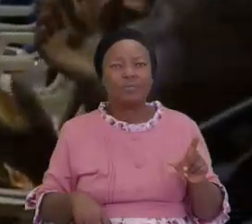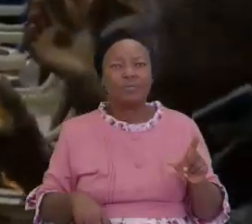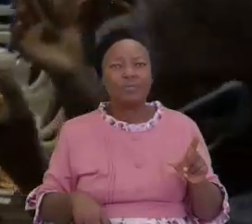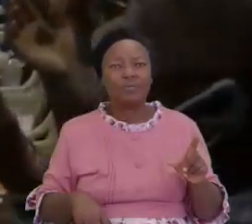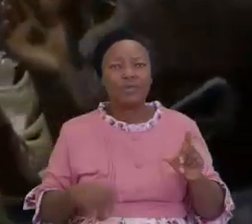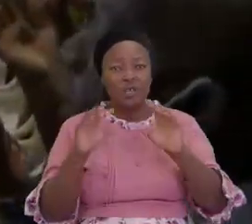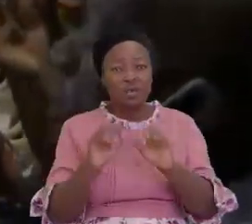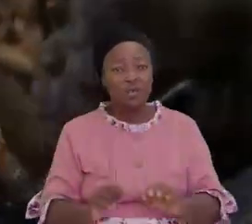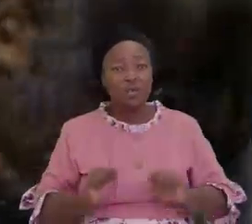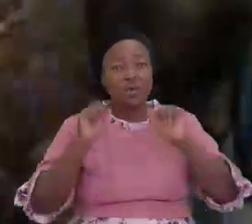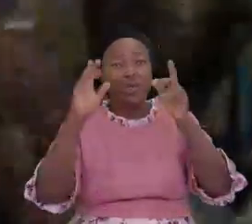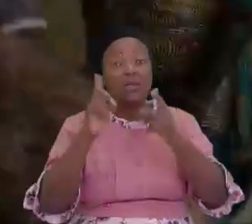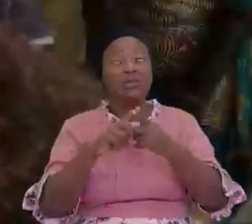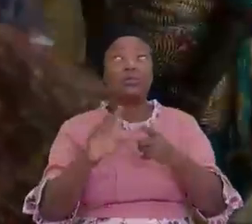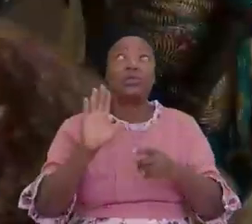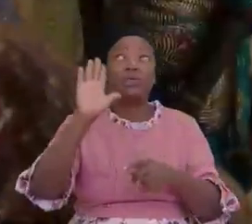Surrender unto him.